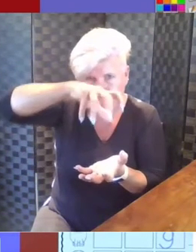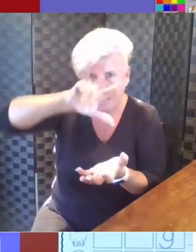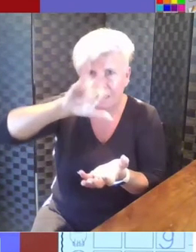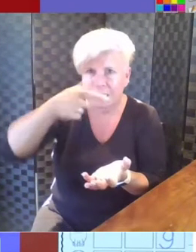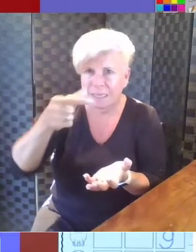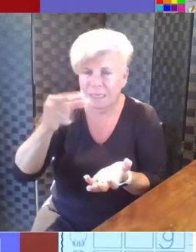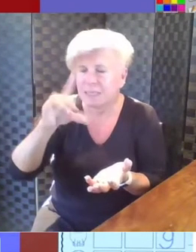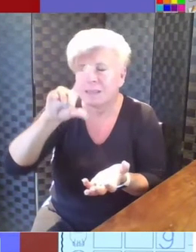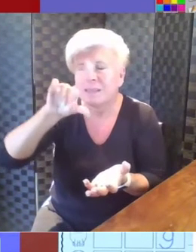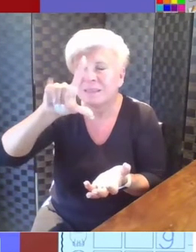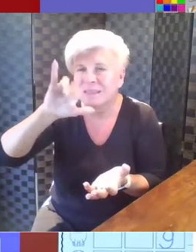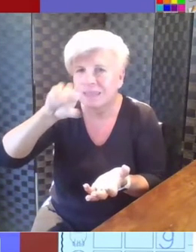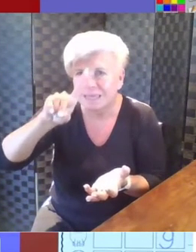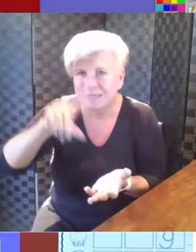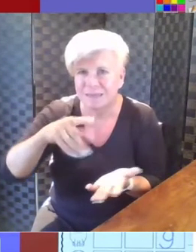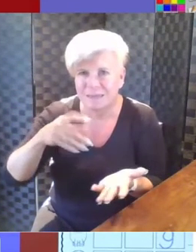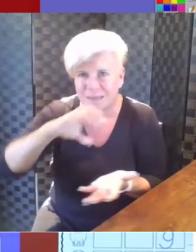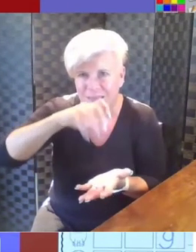lid?